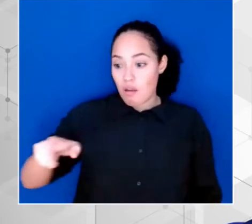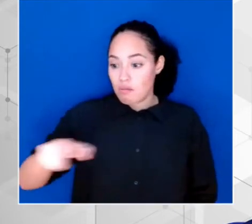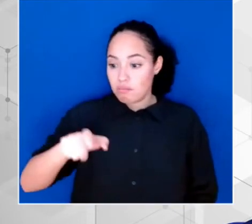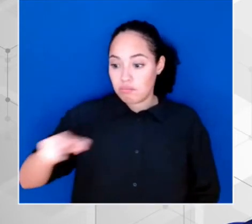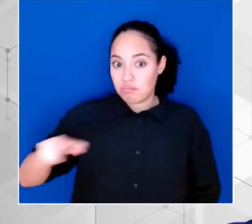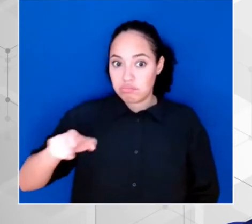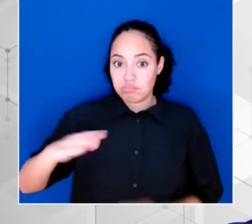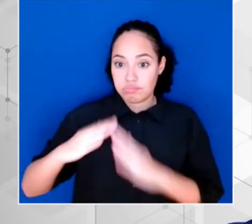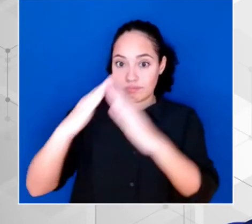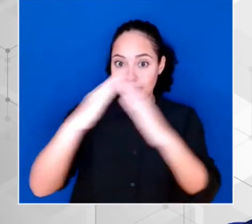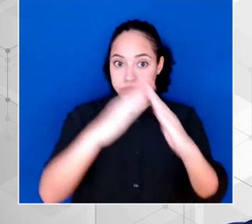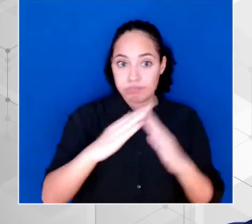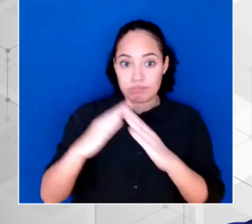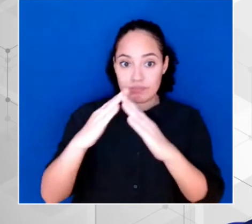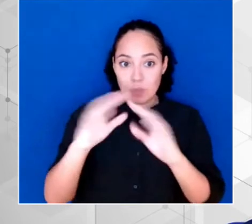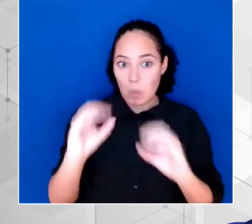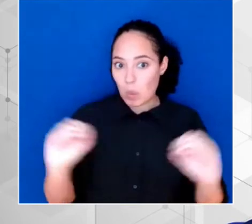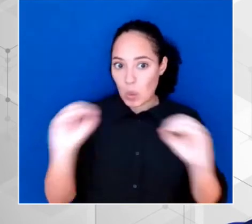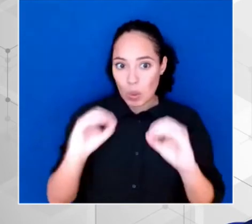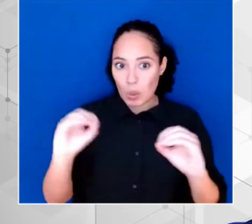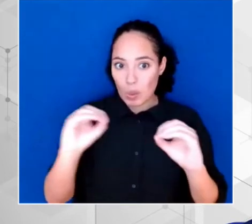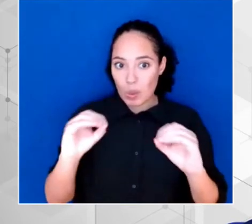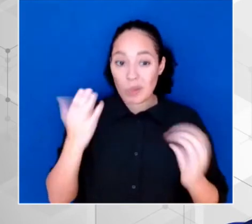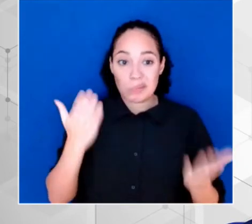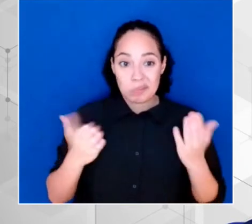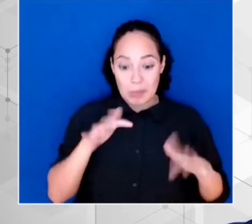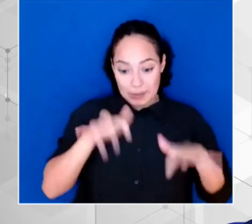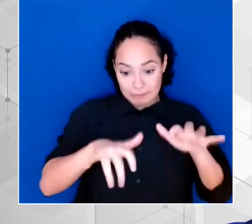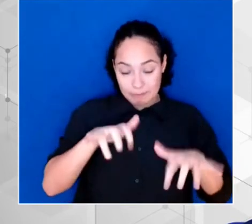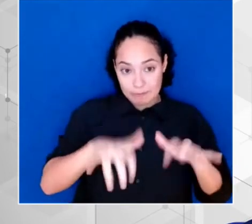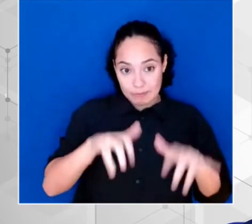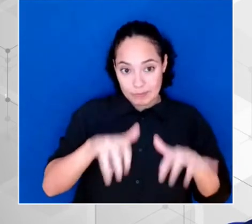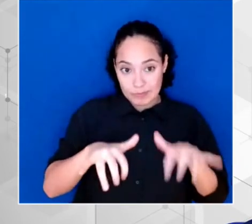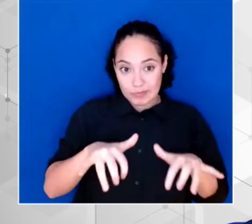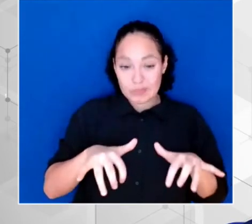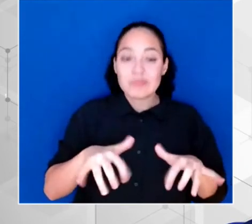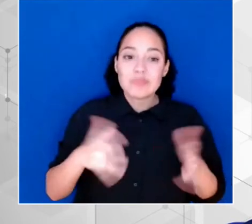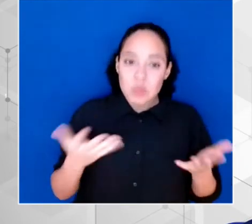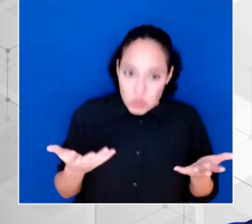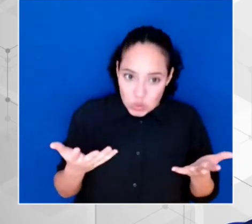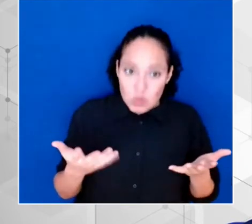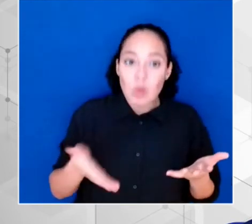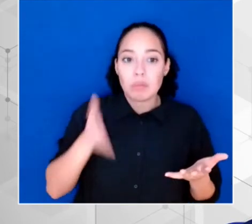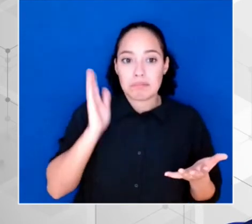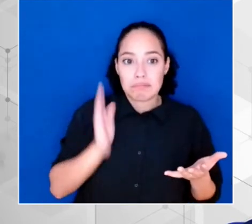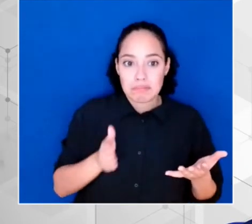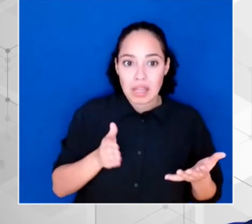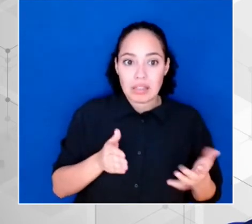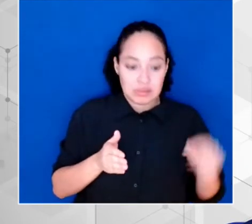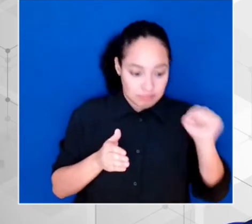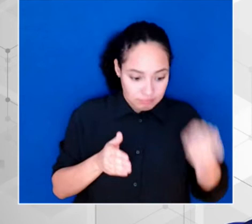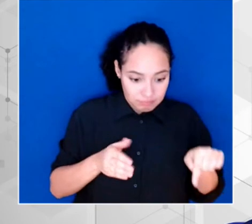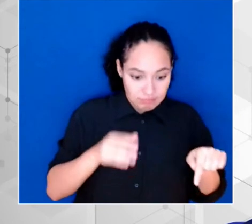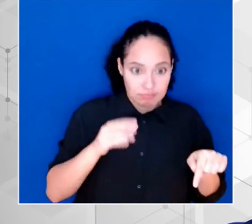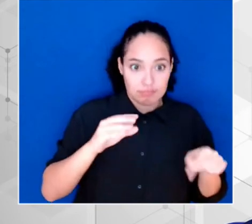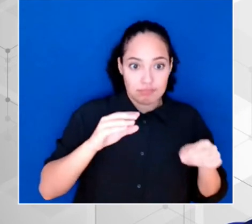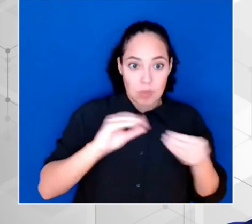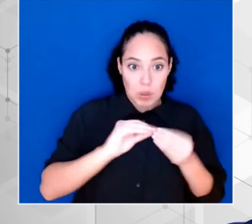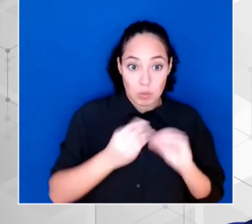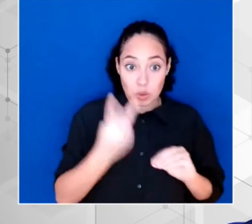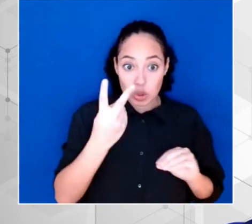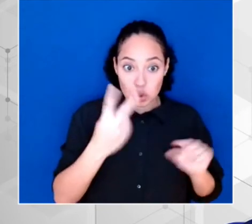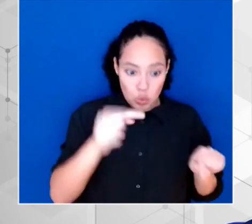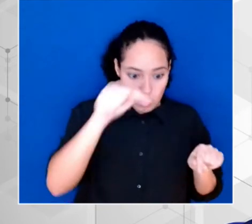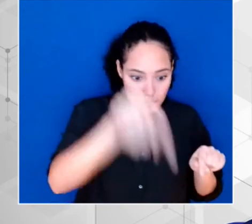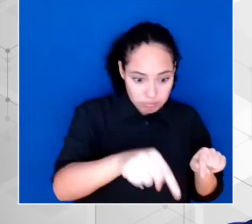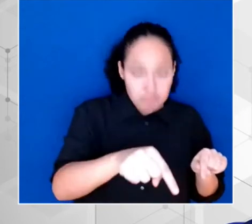sure that the navigation is fluid and consistent, and of course, meaningful with the content